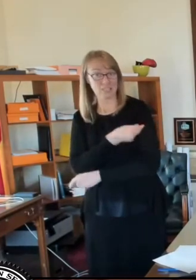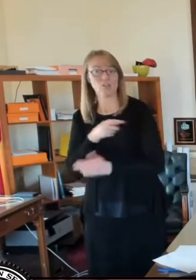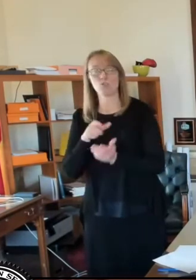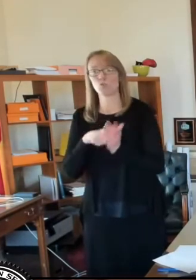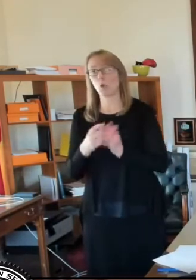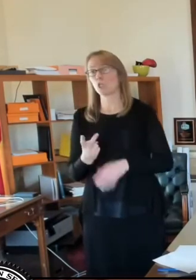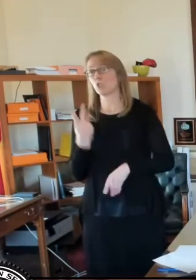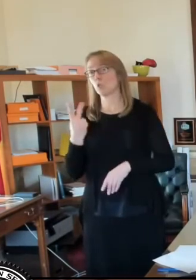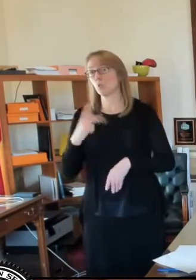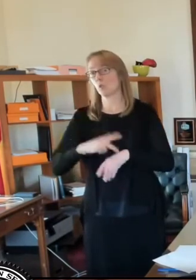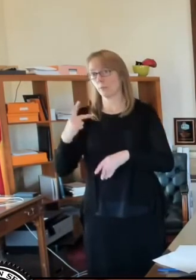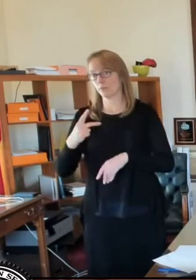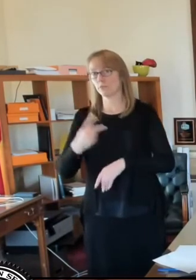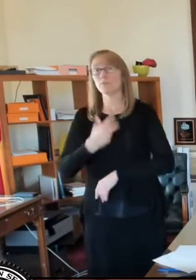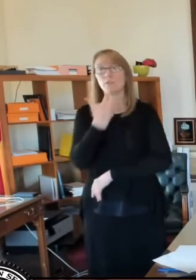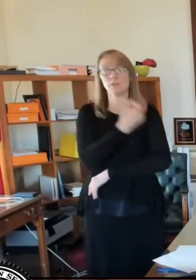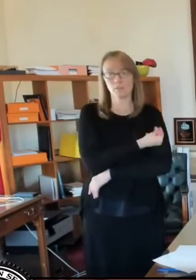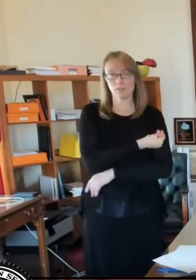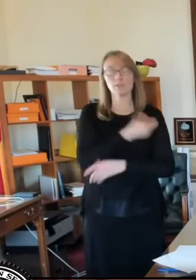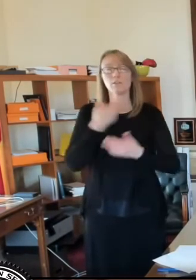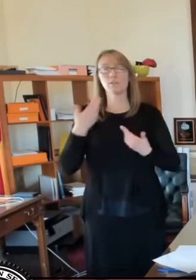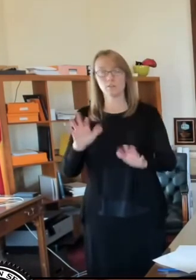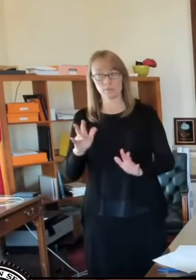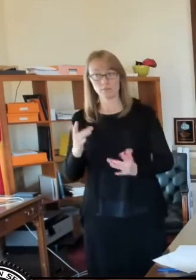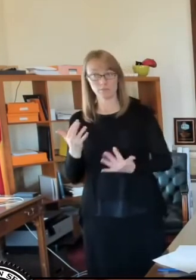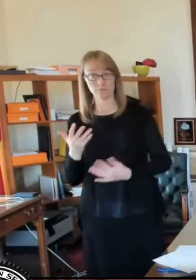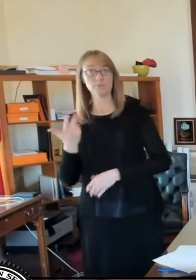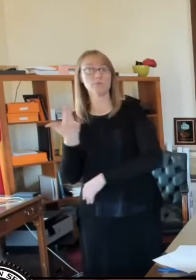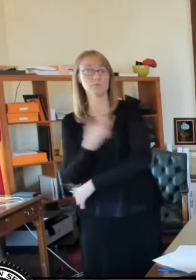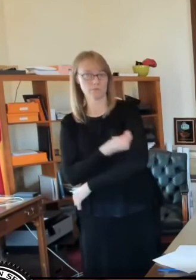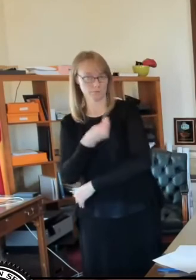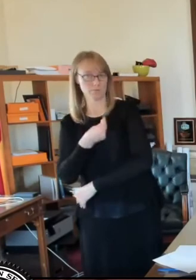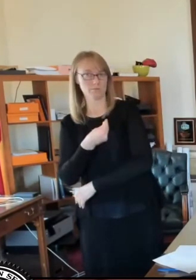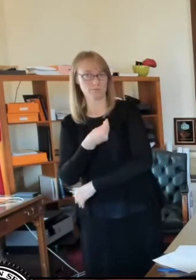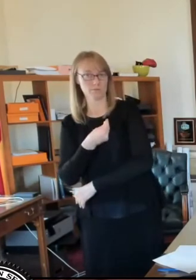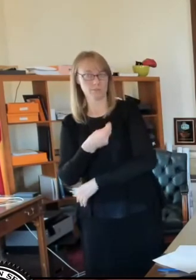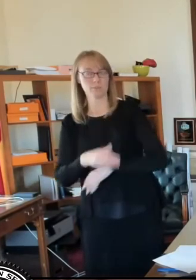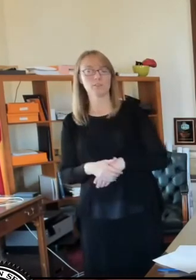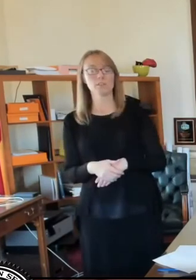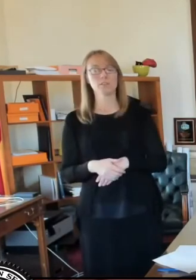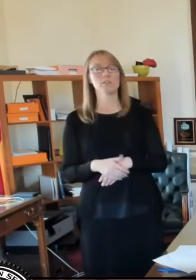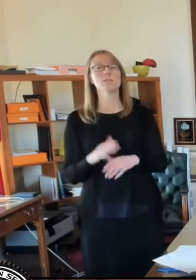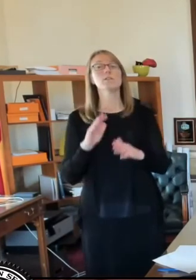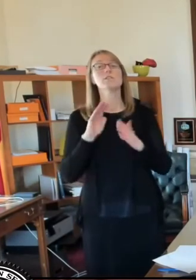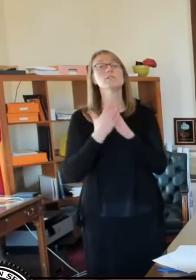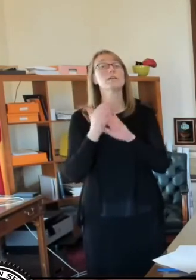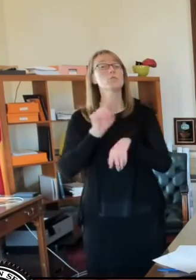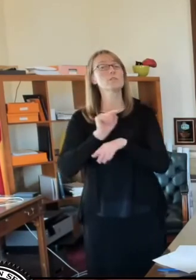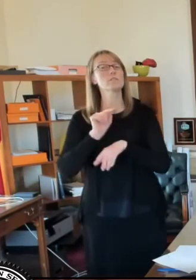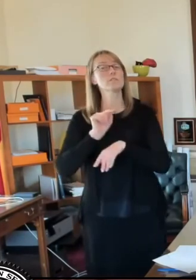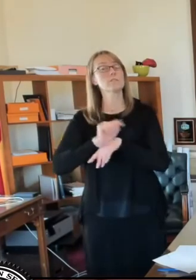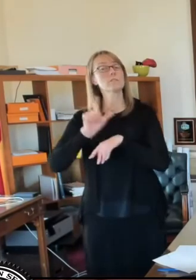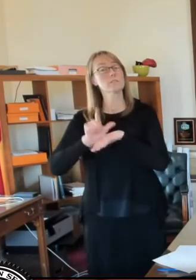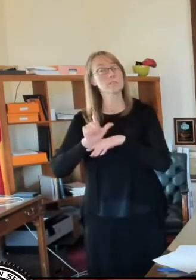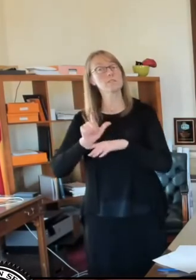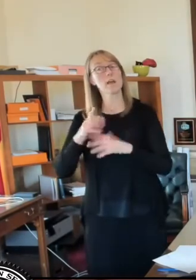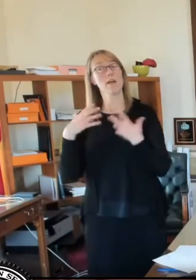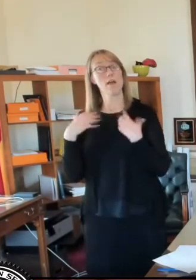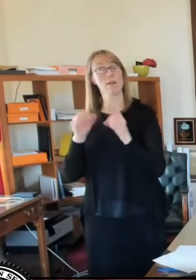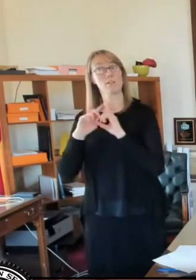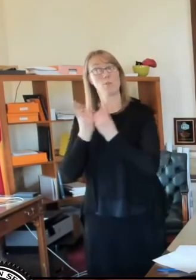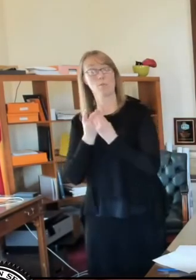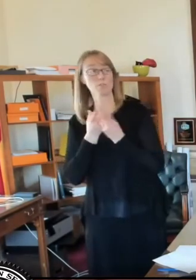be recorded, and the city is working, the city health department is working in tandem with the